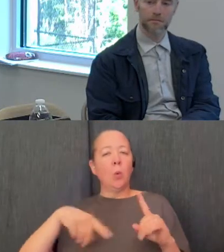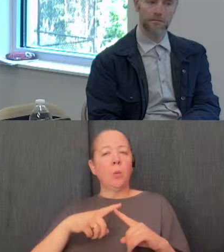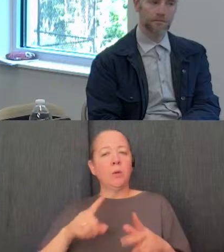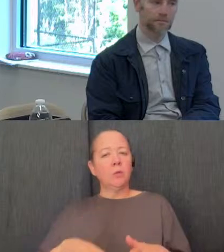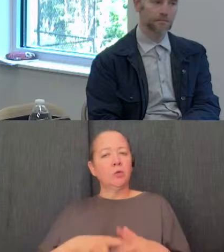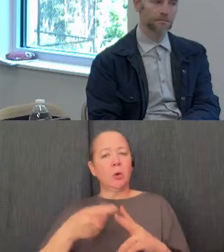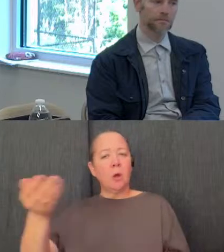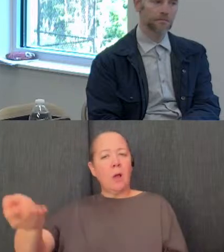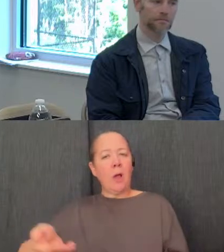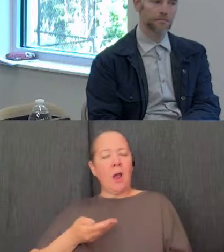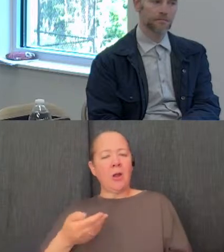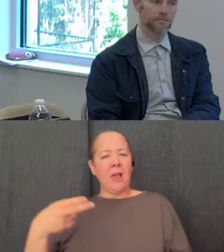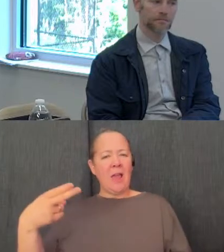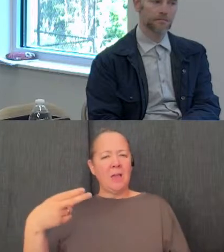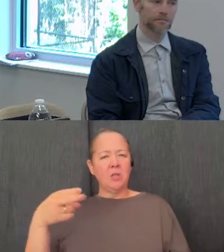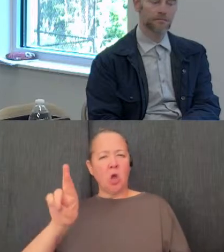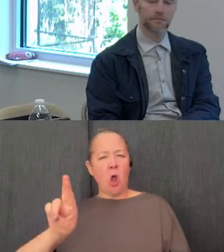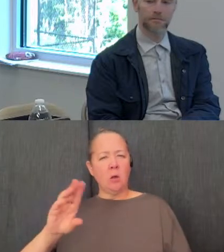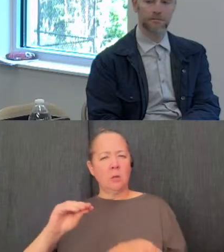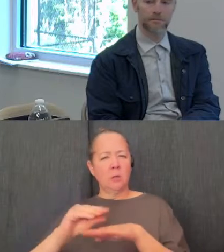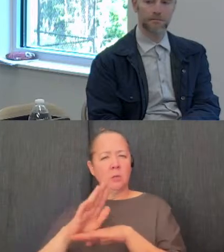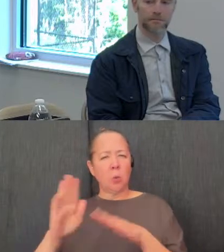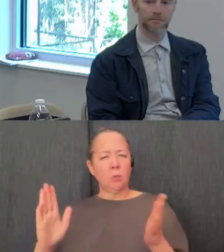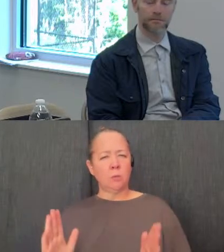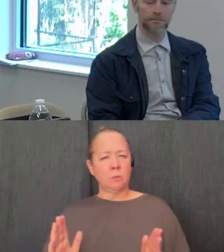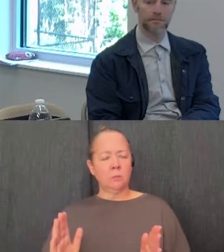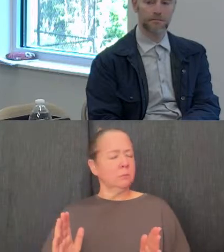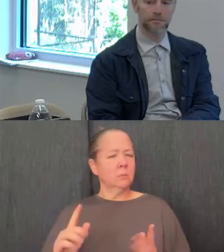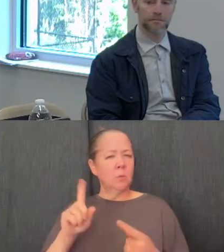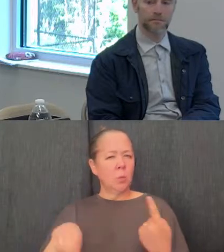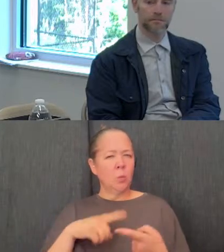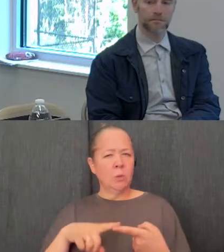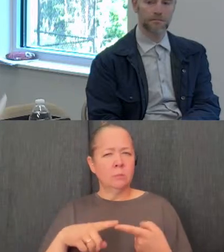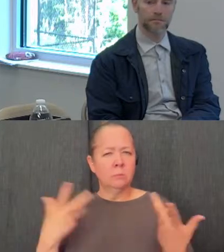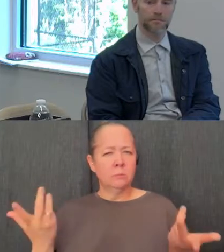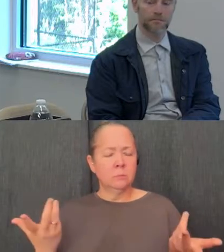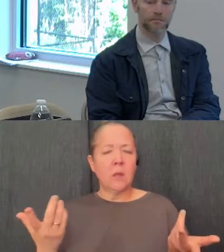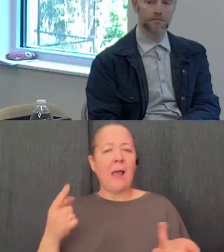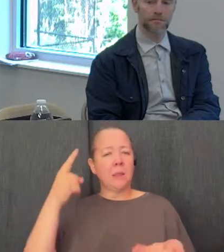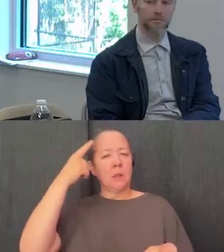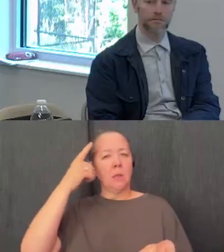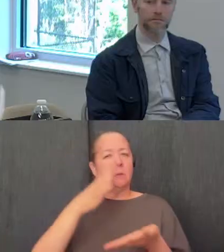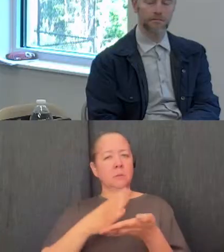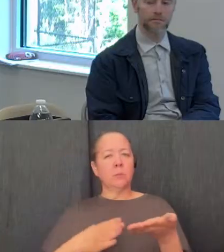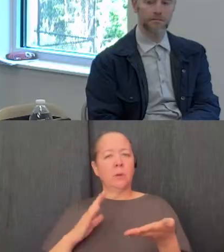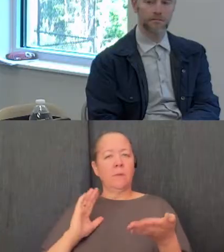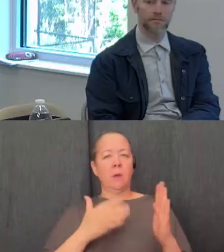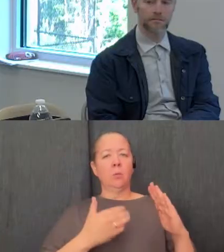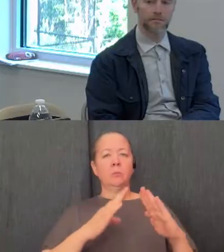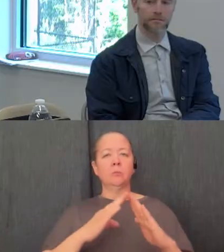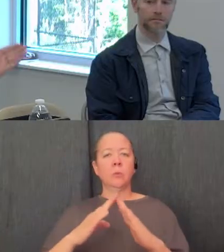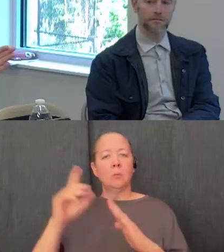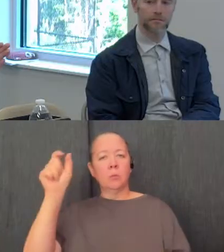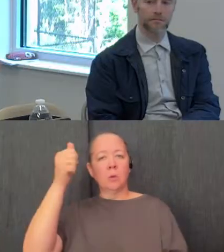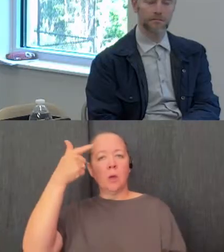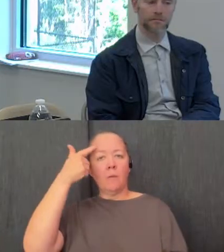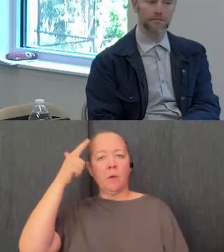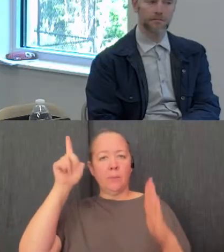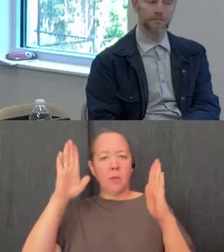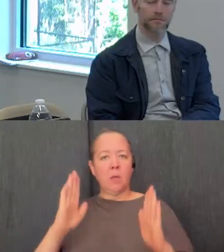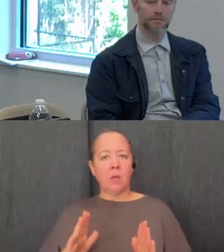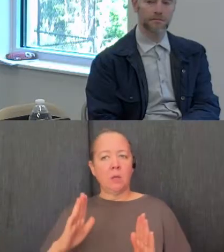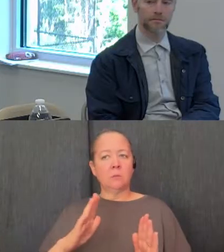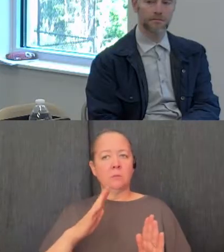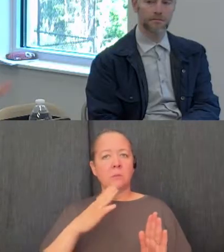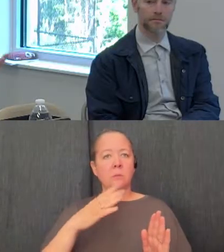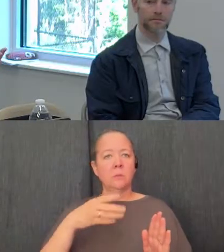HR consultant. I think some of our town government expenditures in the general